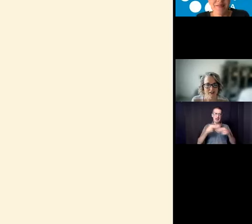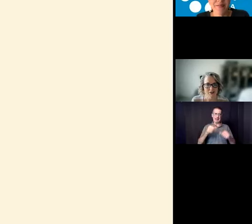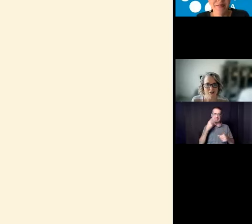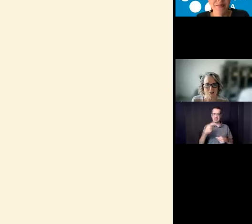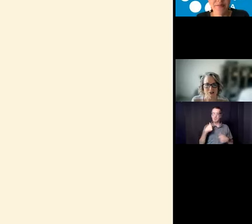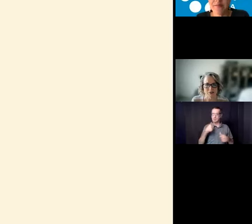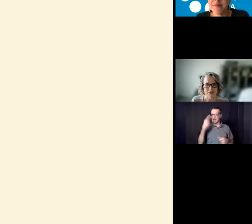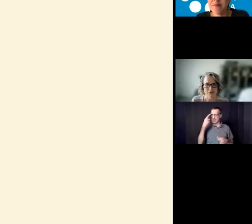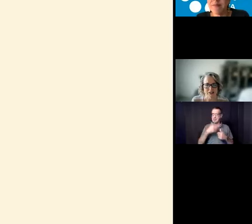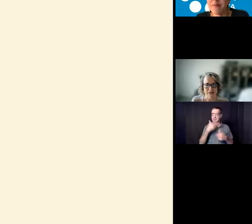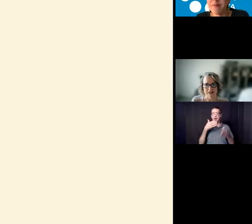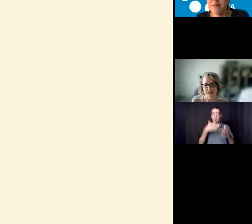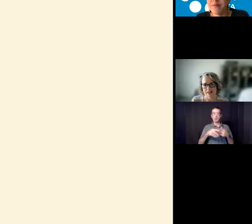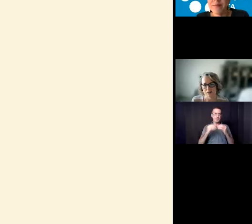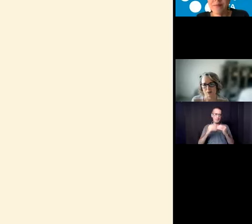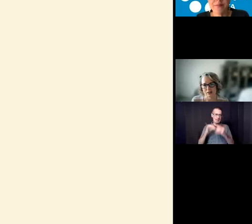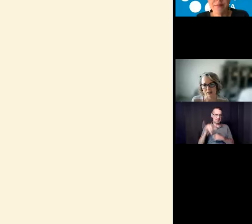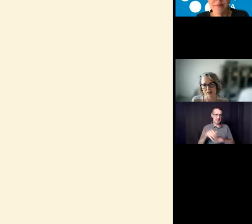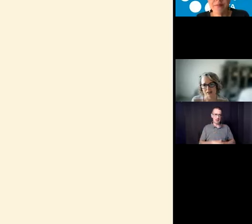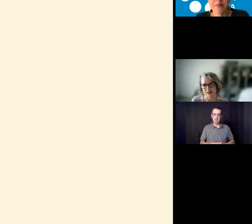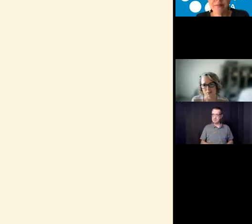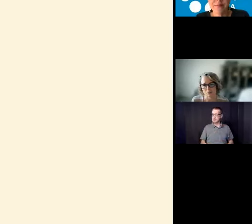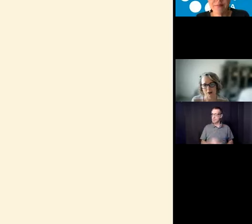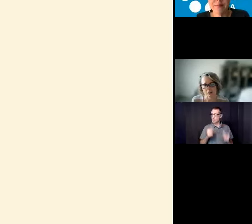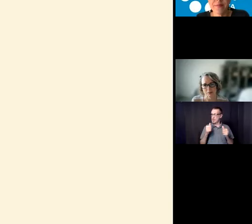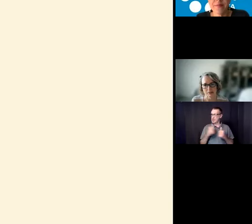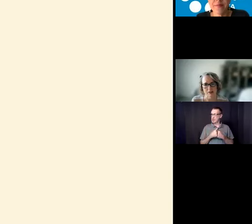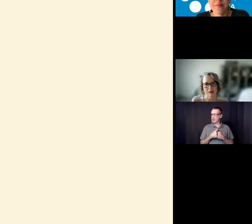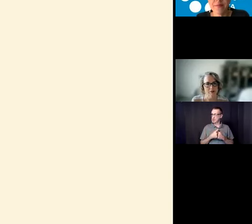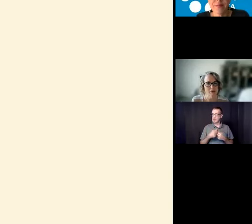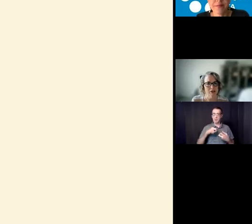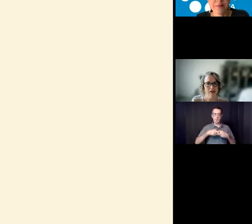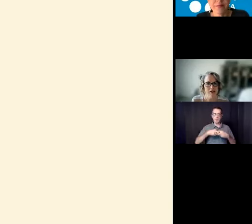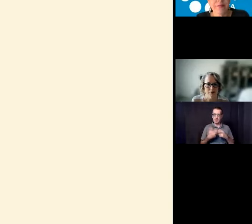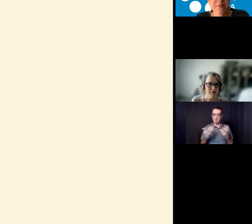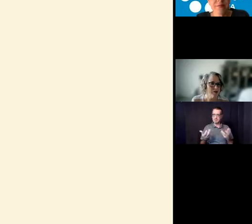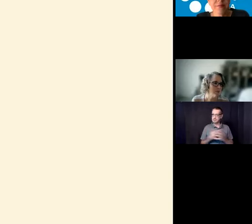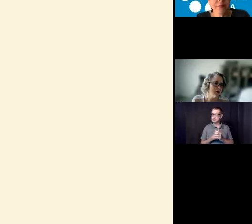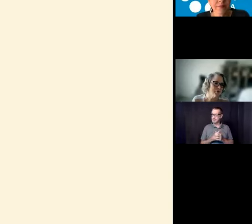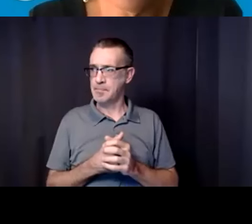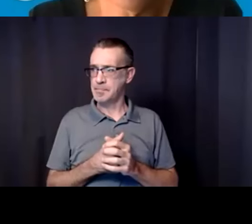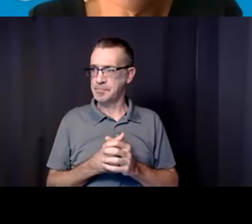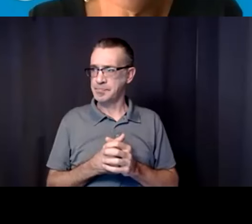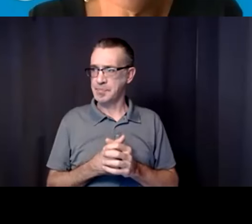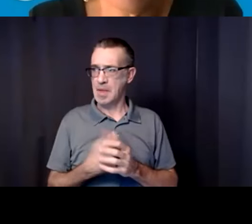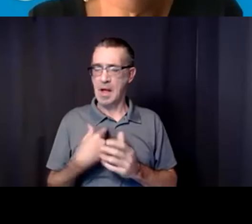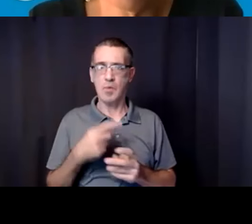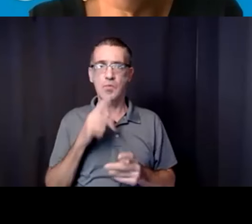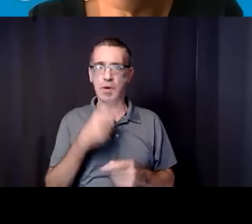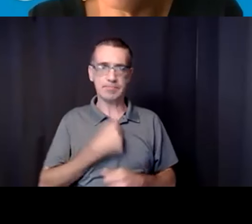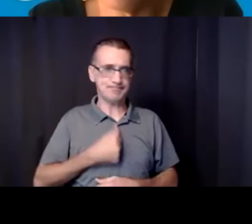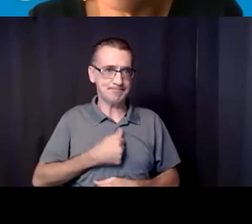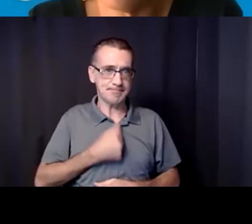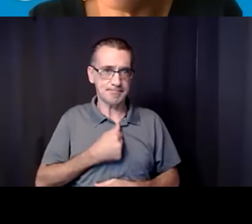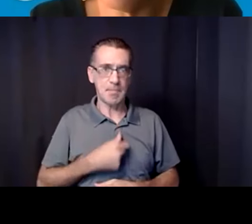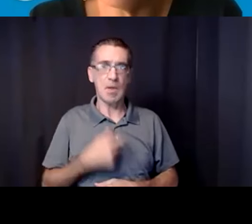trying to think though, the best way to fix this quickly, because the problem is, okay, I very much apologize.